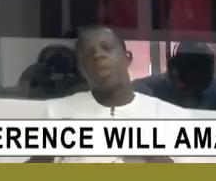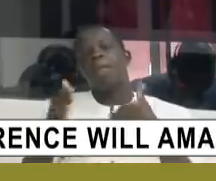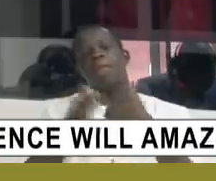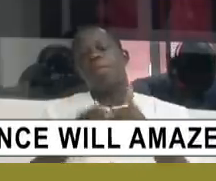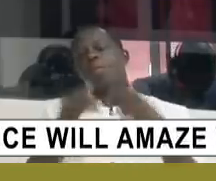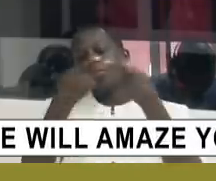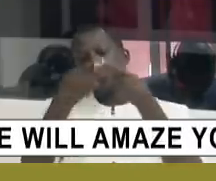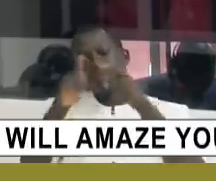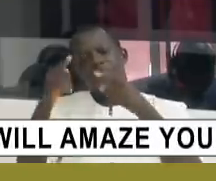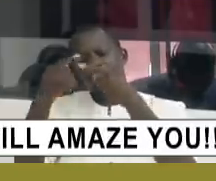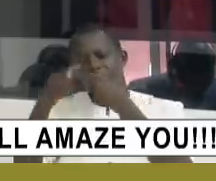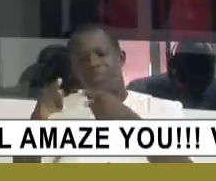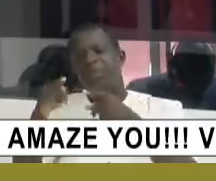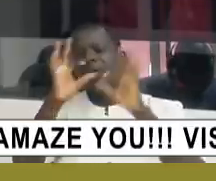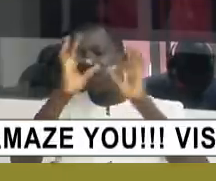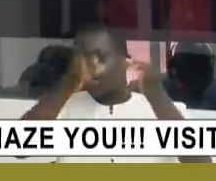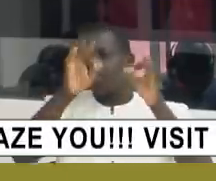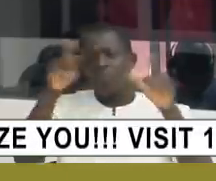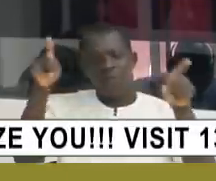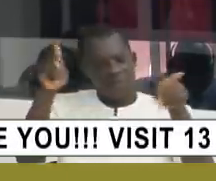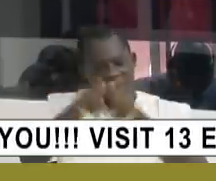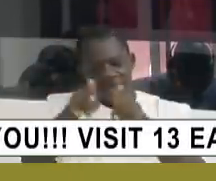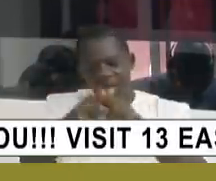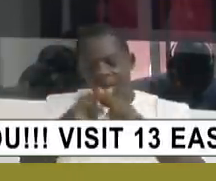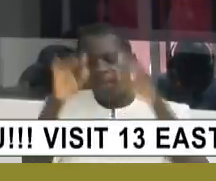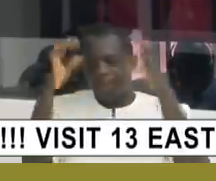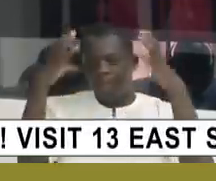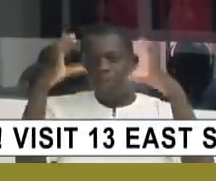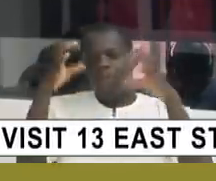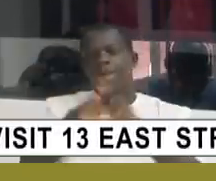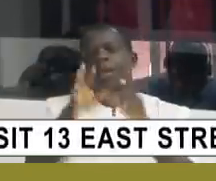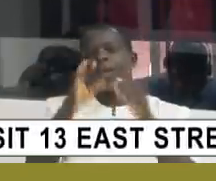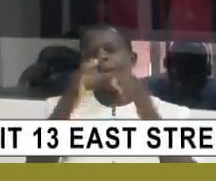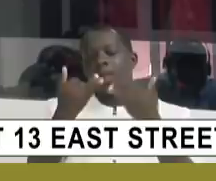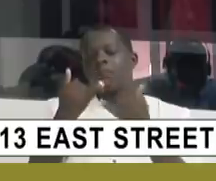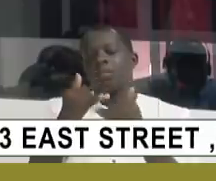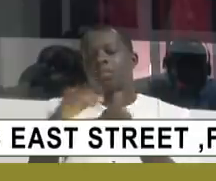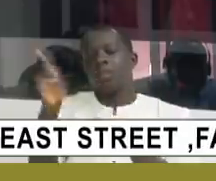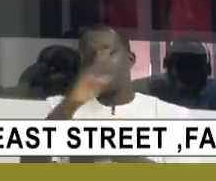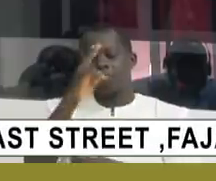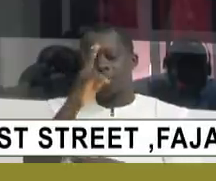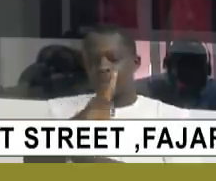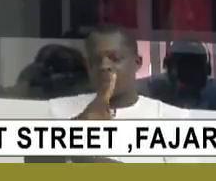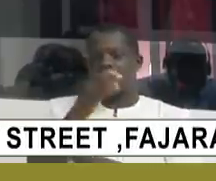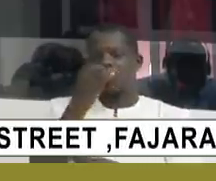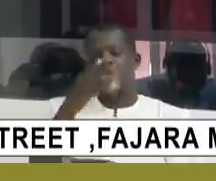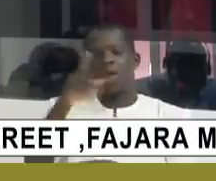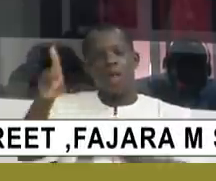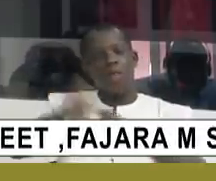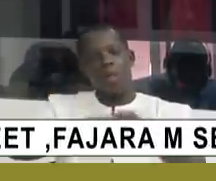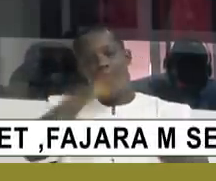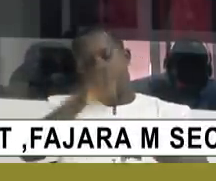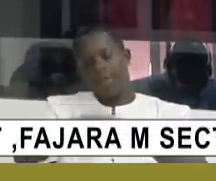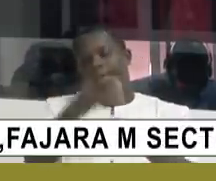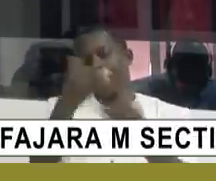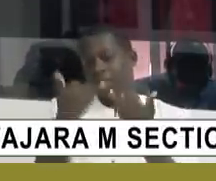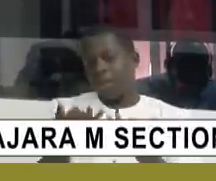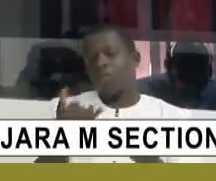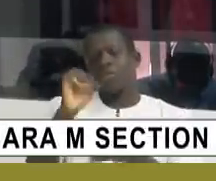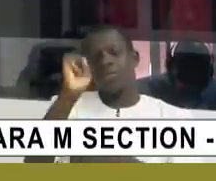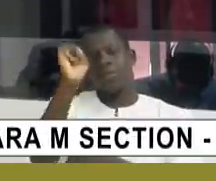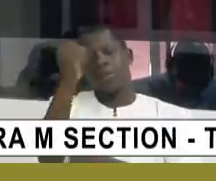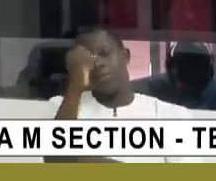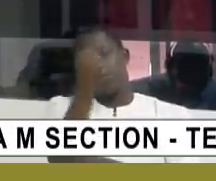Narrations of the same event. Yes. So what I'm trying to say is that being such a long time,